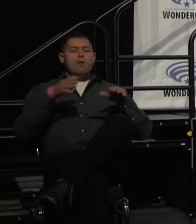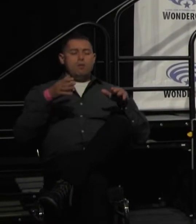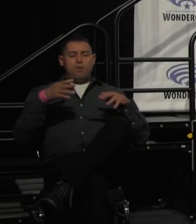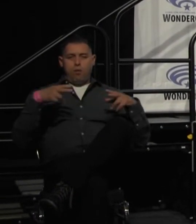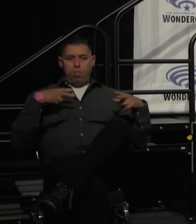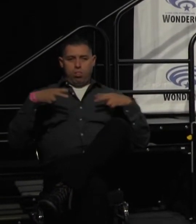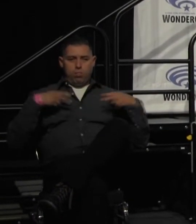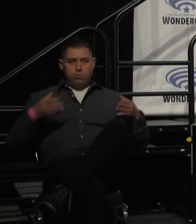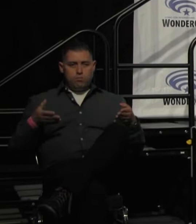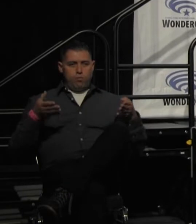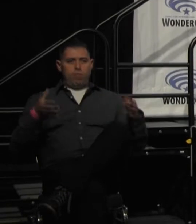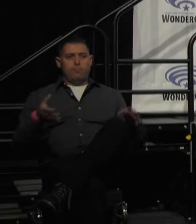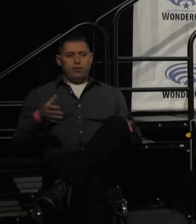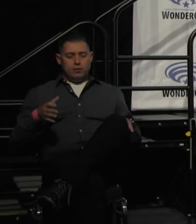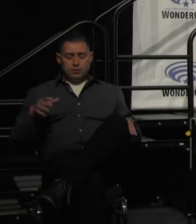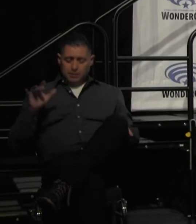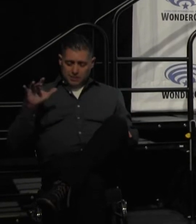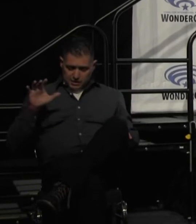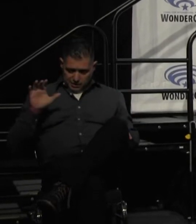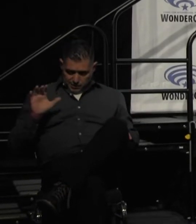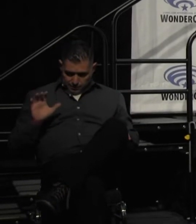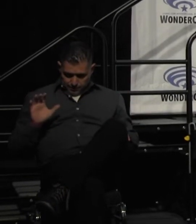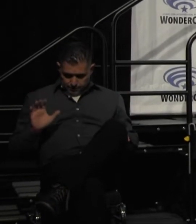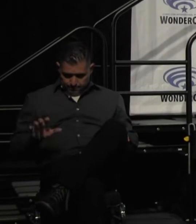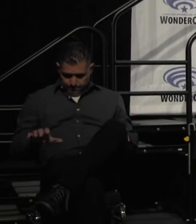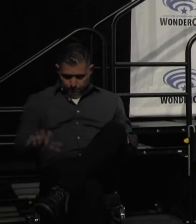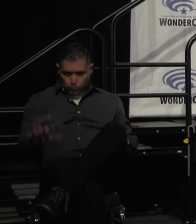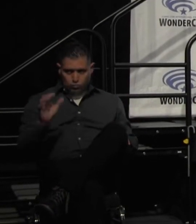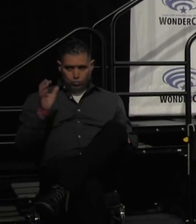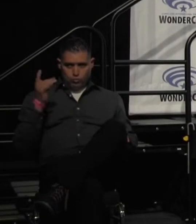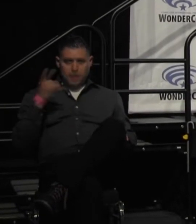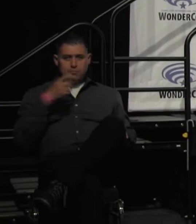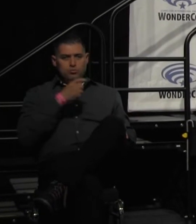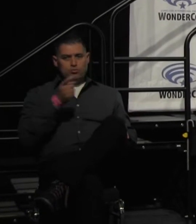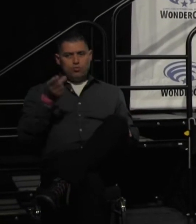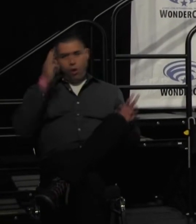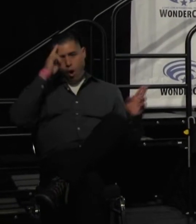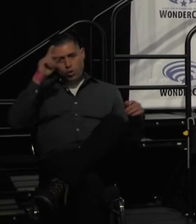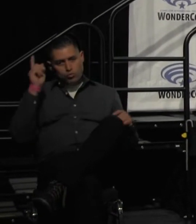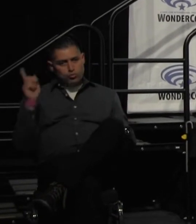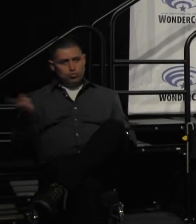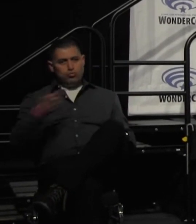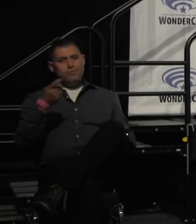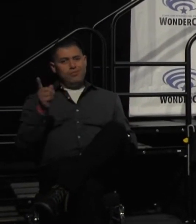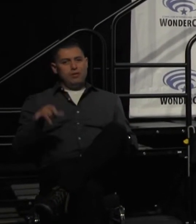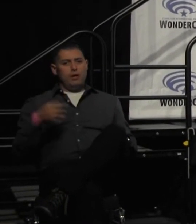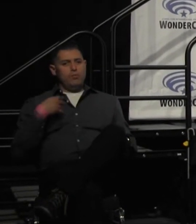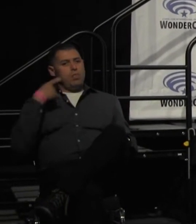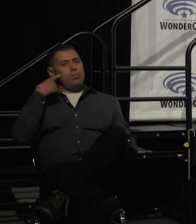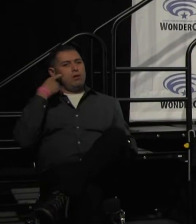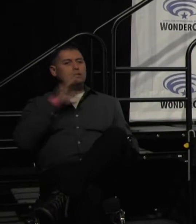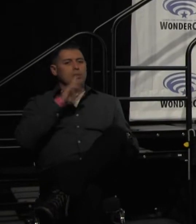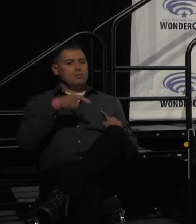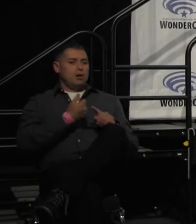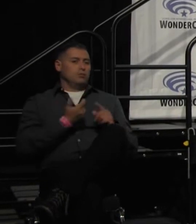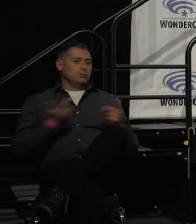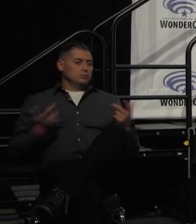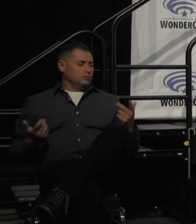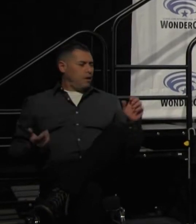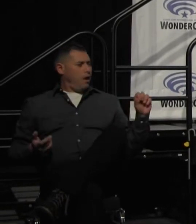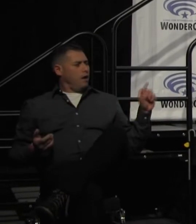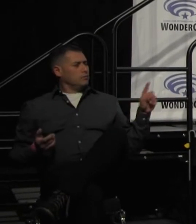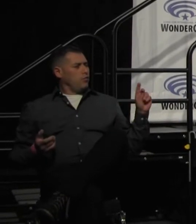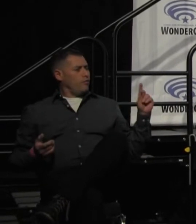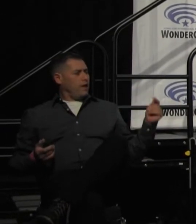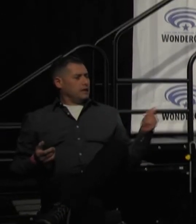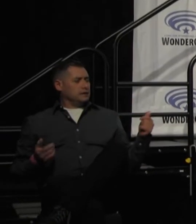You know what I mean? Because you're there, you're being honored, and that's what I felt about it. Let me ask you real quickly